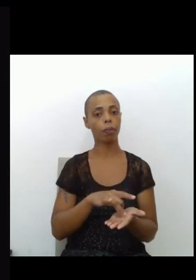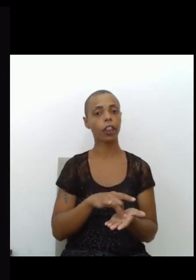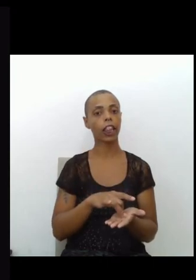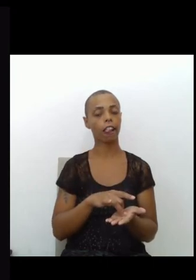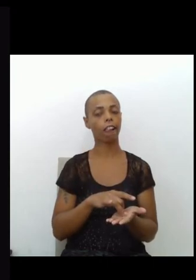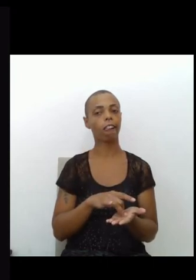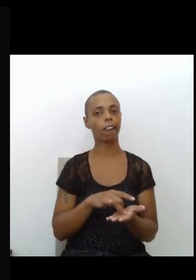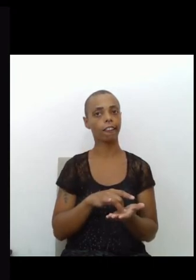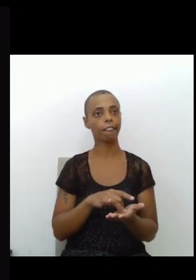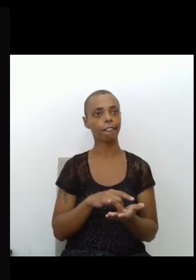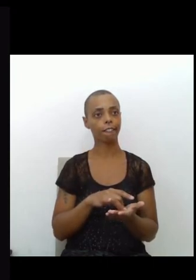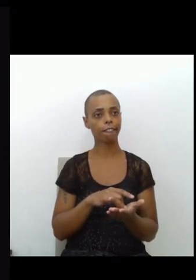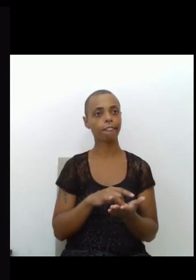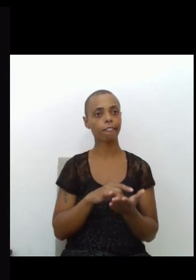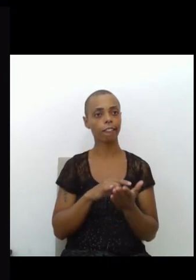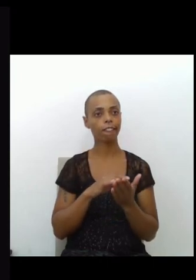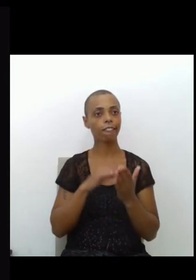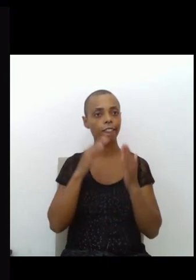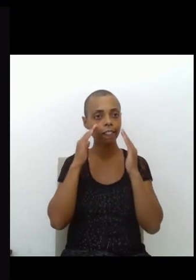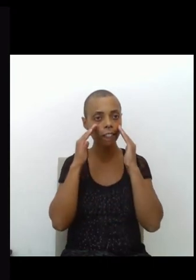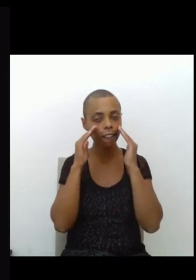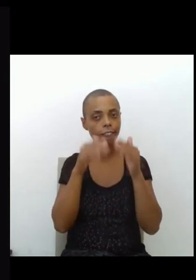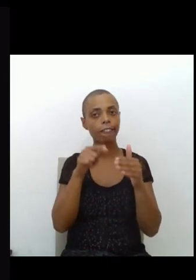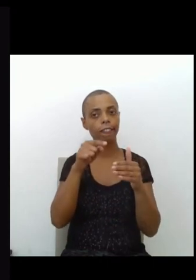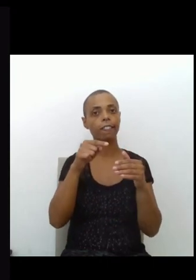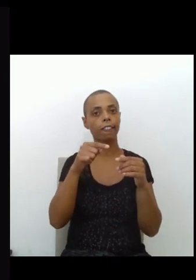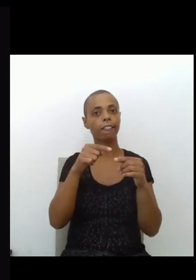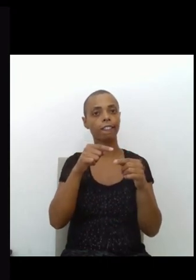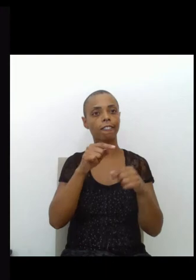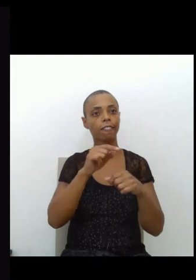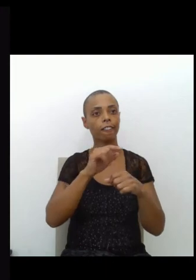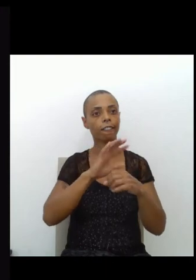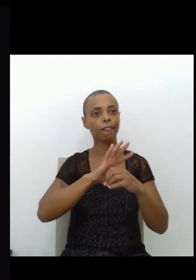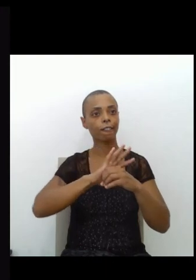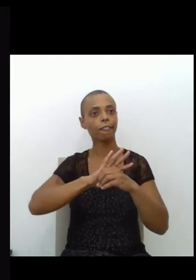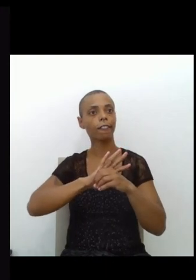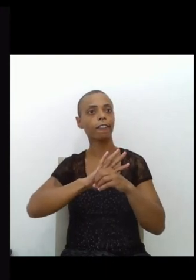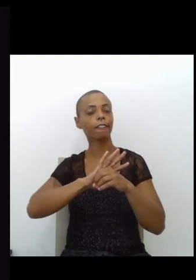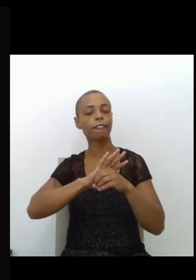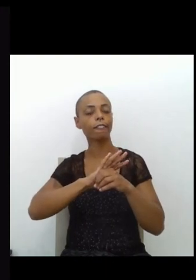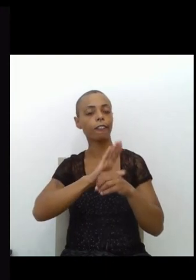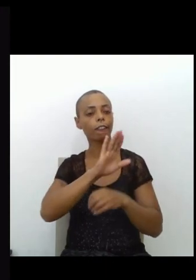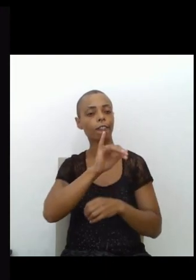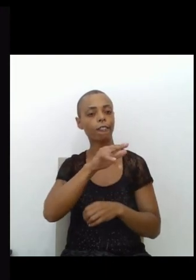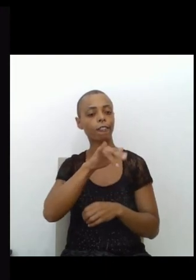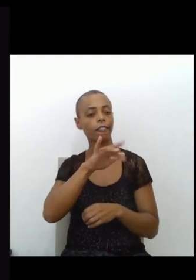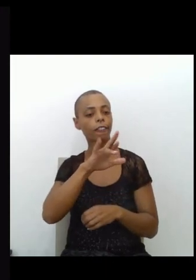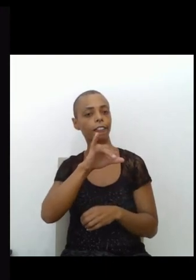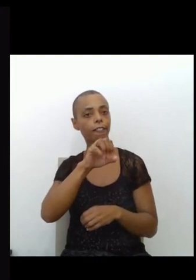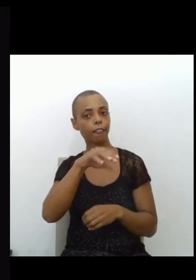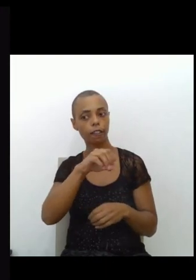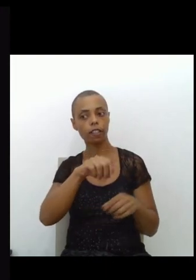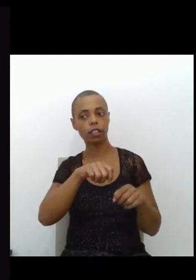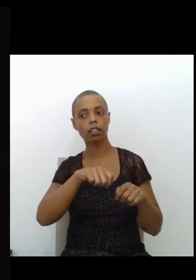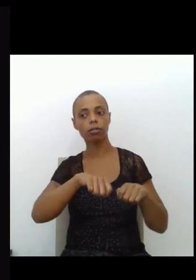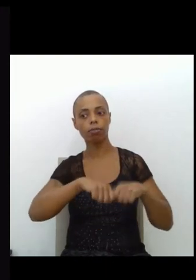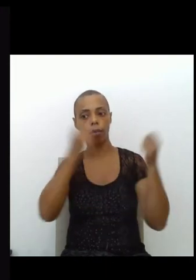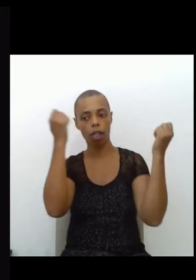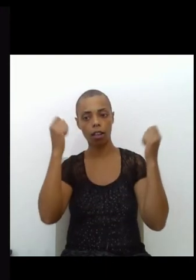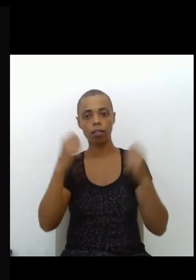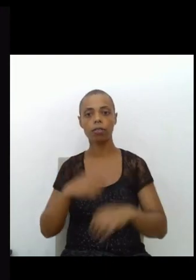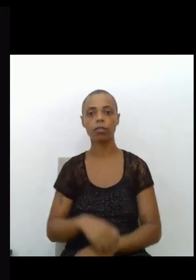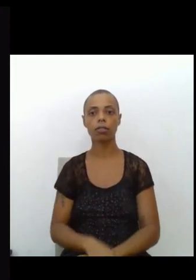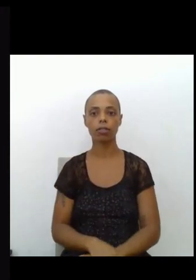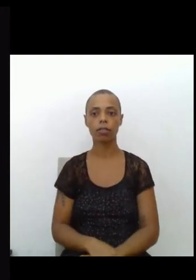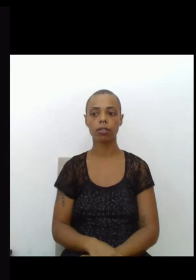example huga's work um a while back they did a series